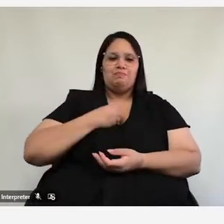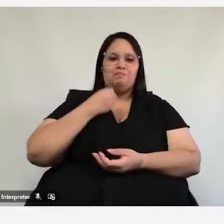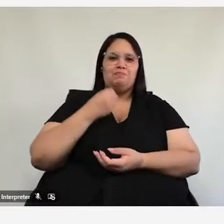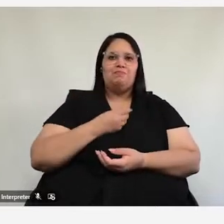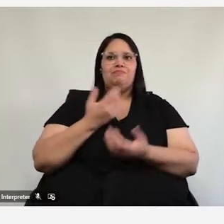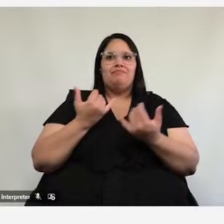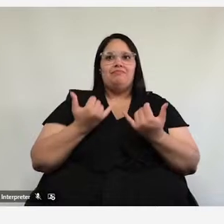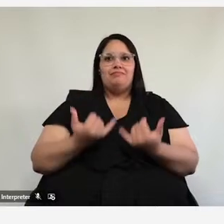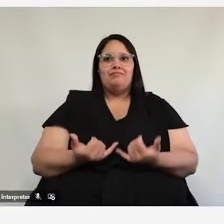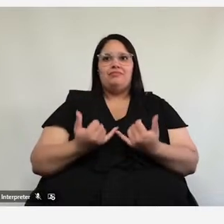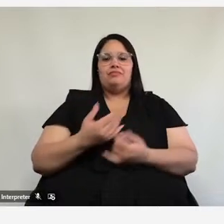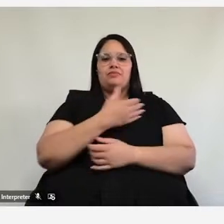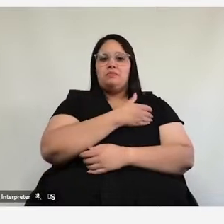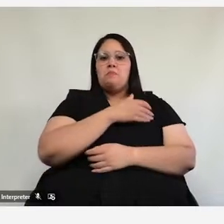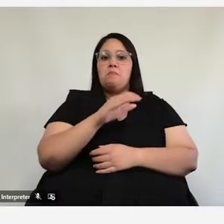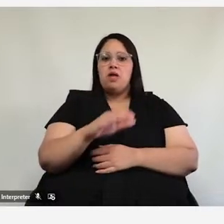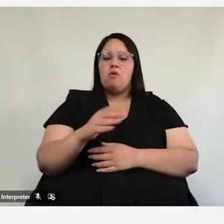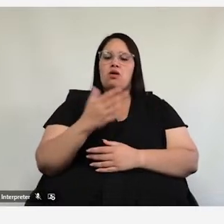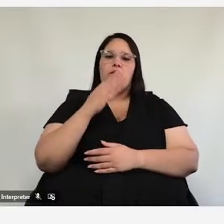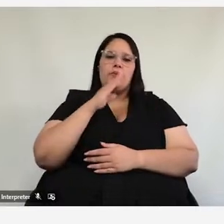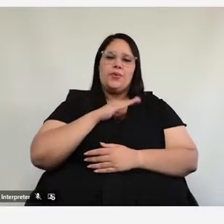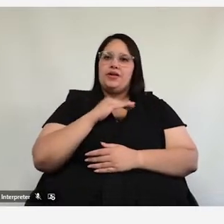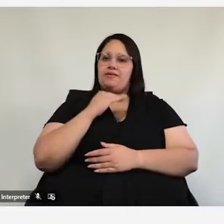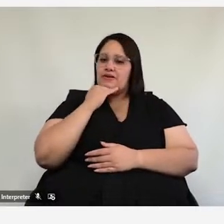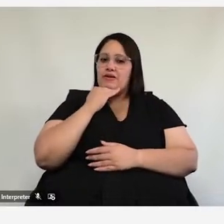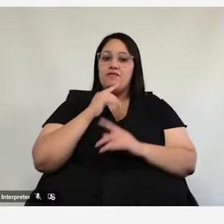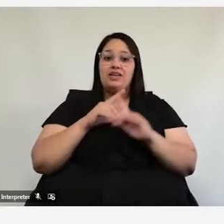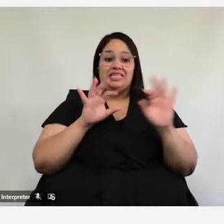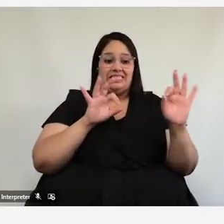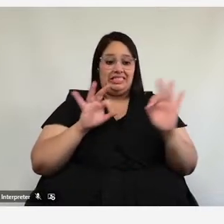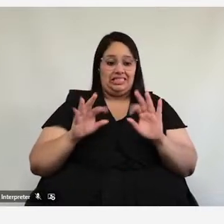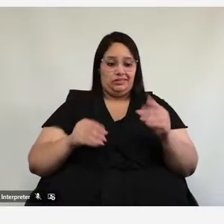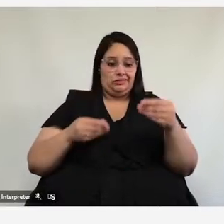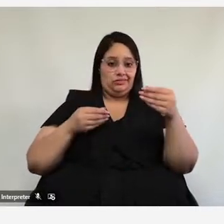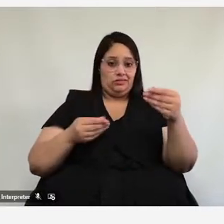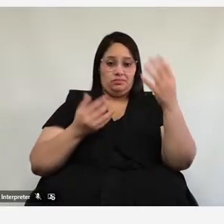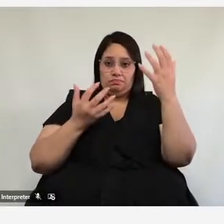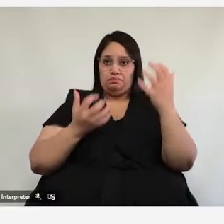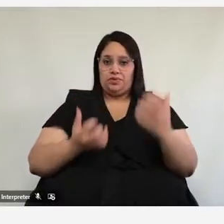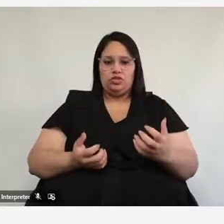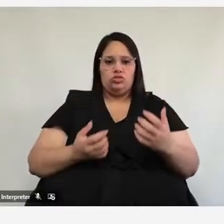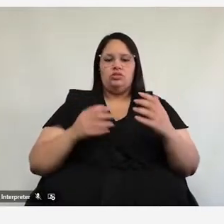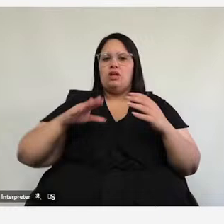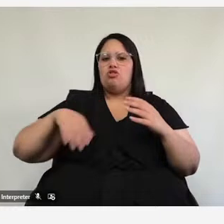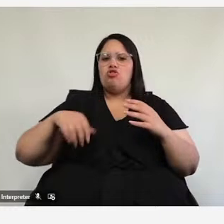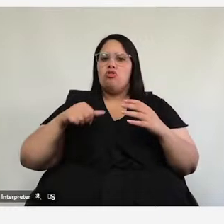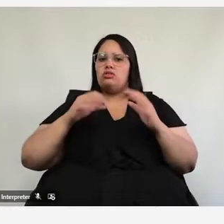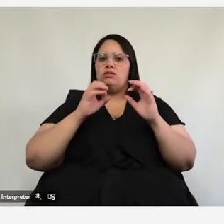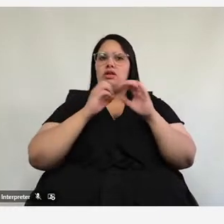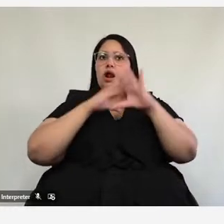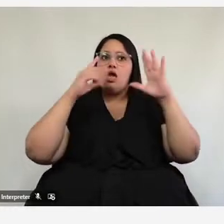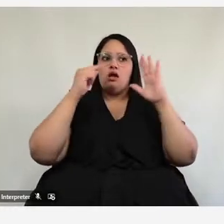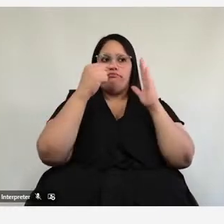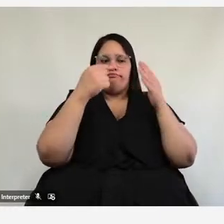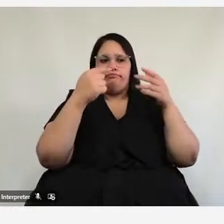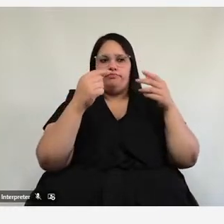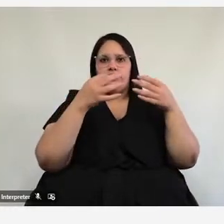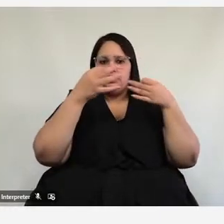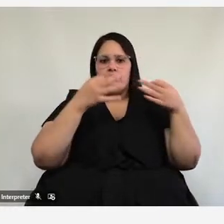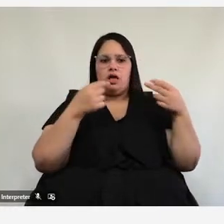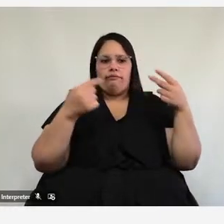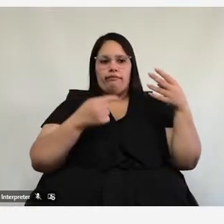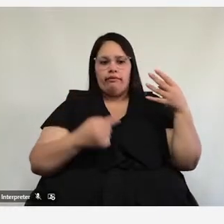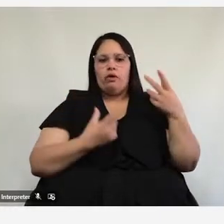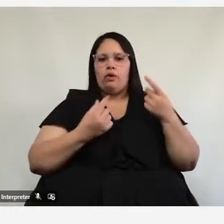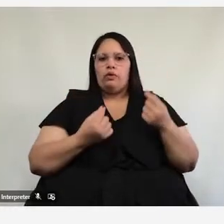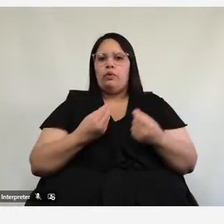not empowered enough, and this budget does not clearly outline what it will exactly do